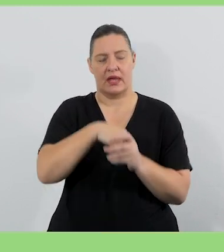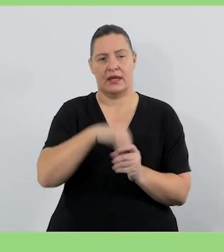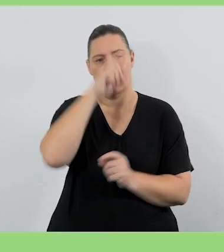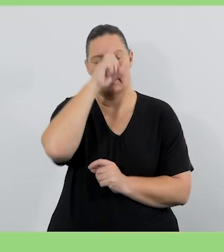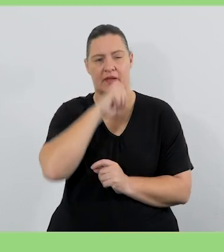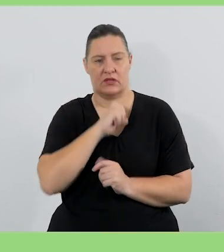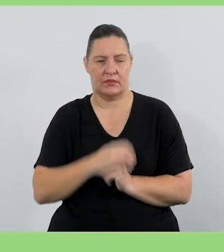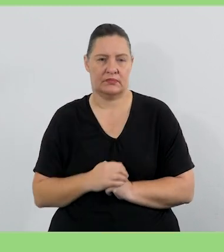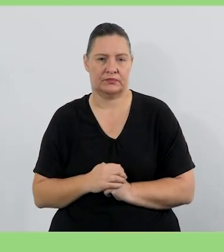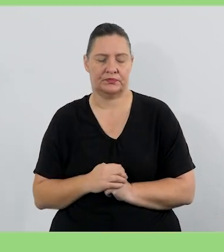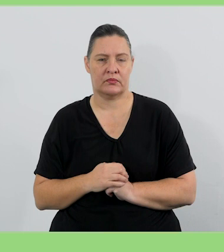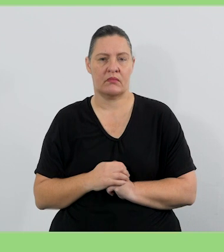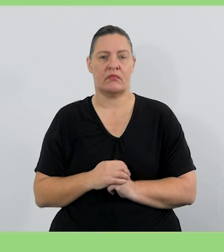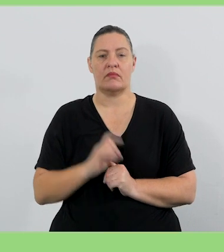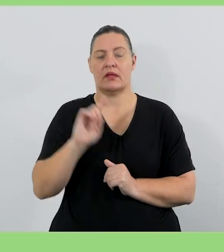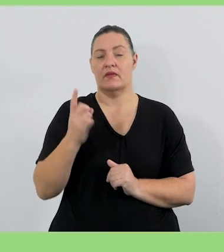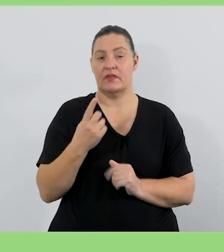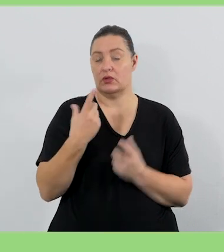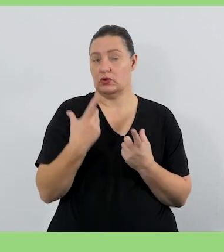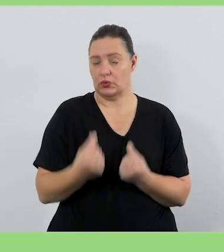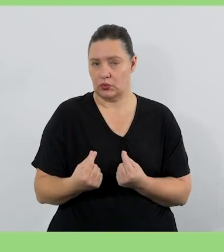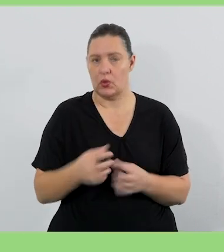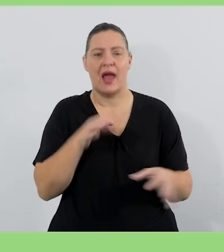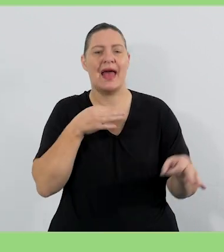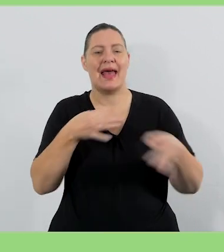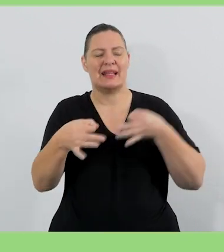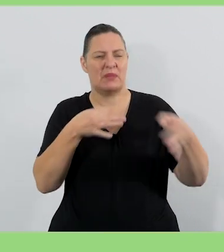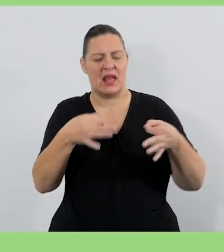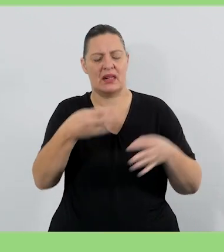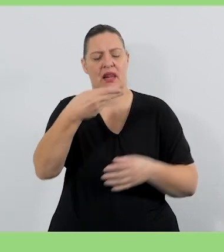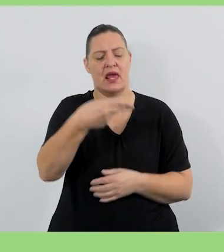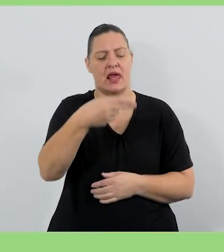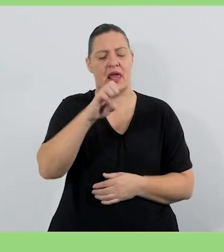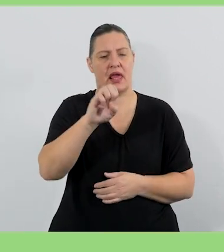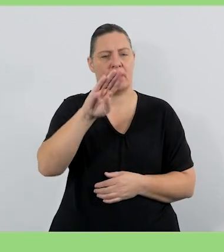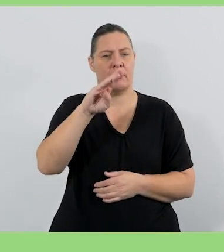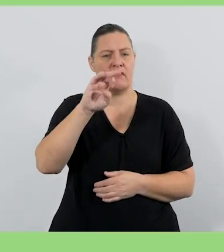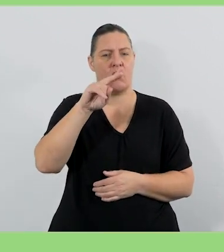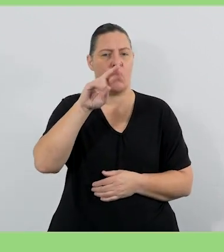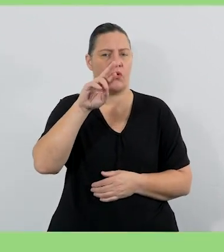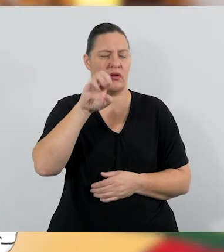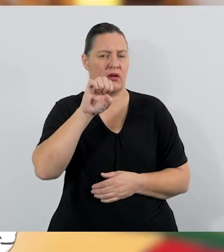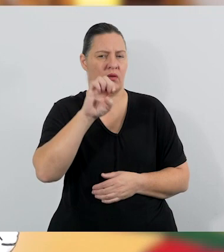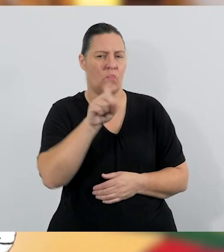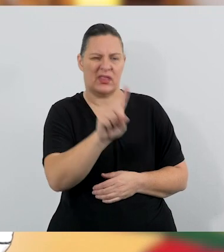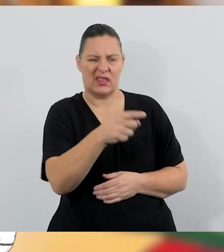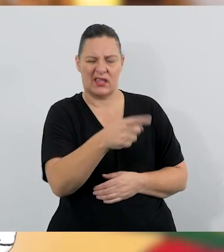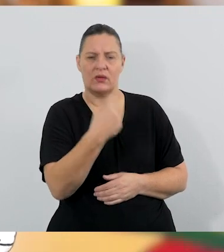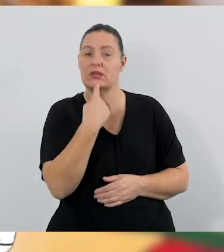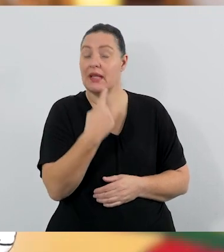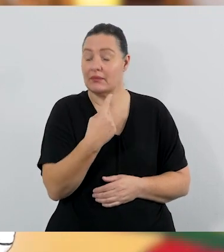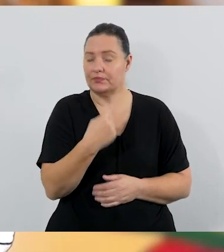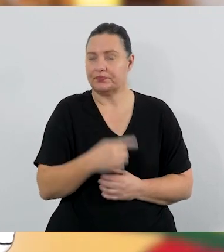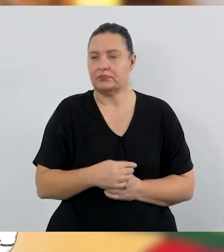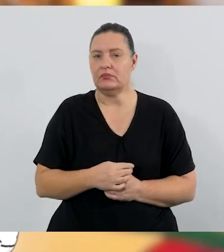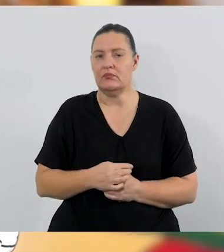the picture. So the first thing that we need to do is explain what a herbivore is. If you remember from the lesson,